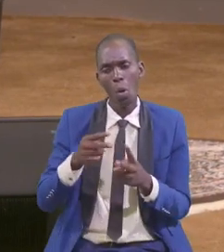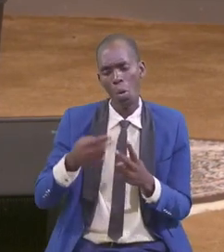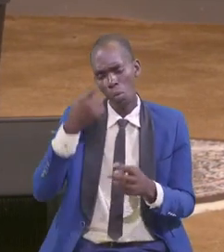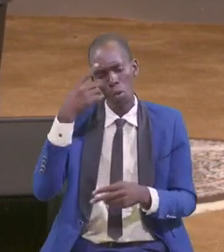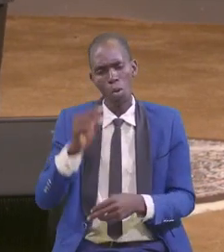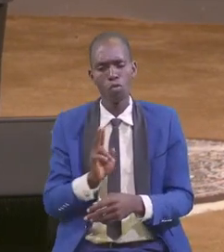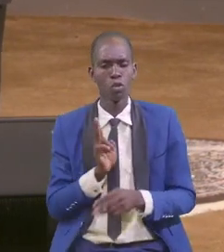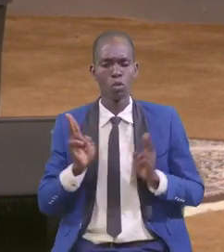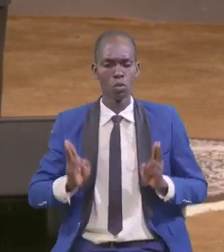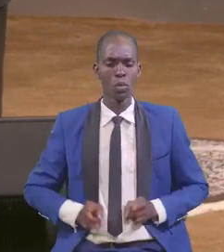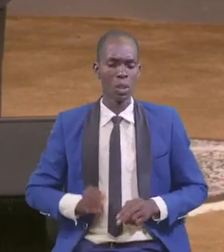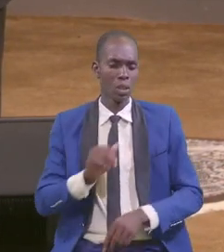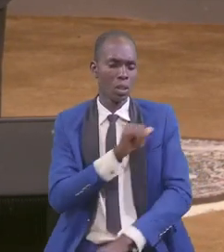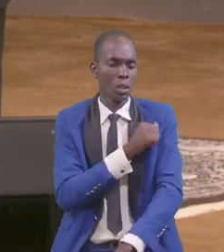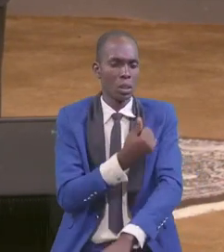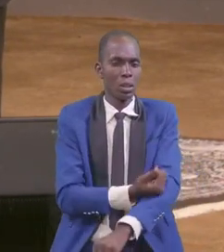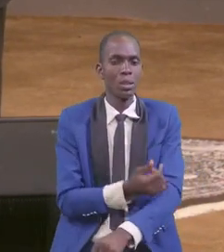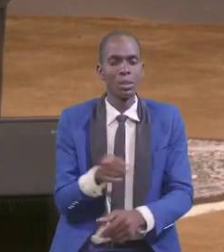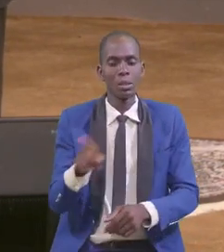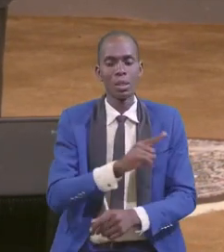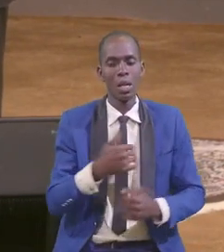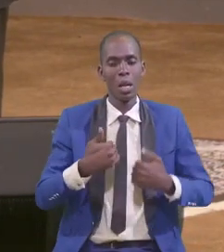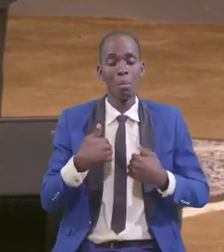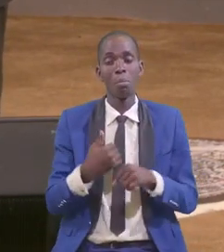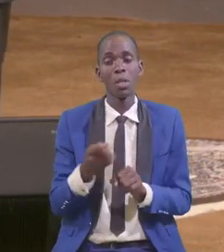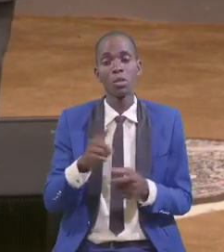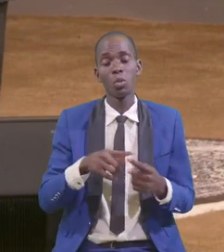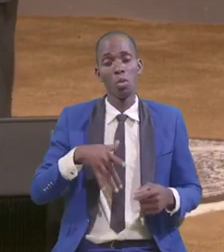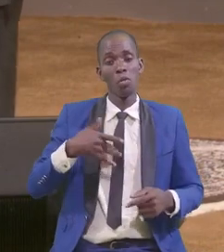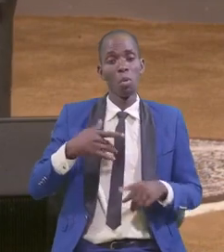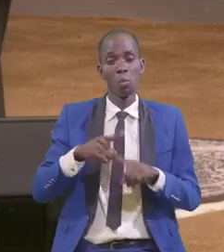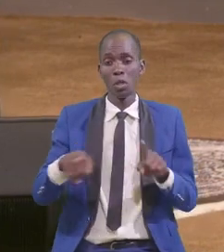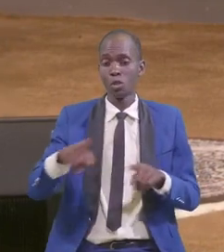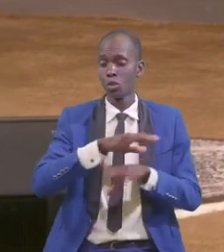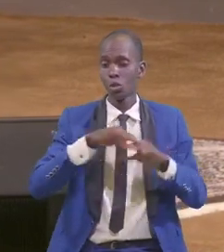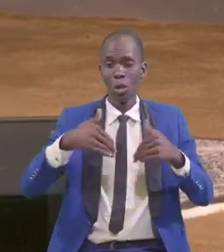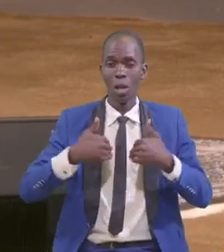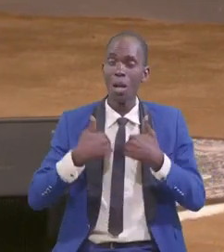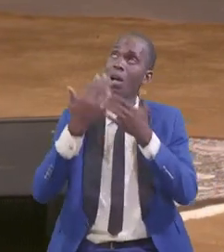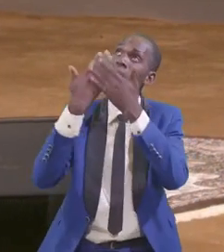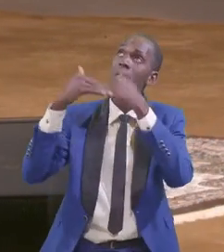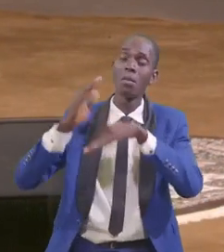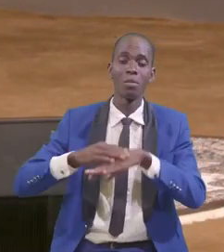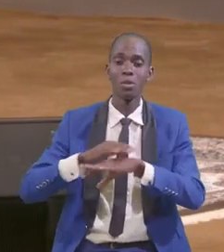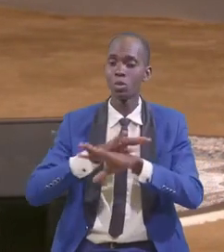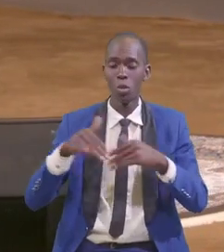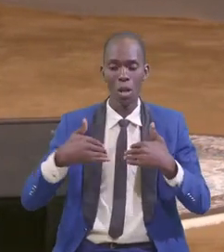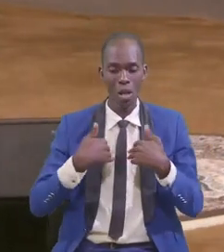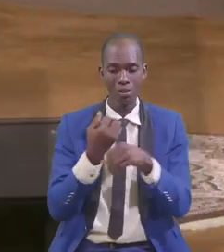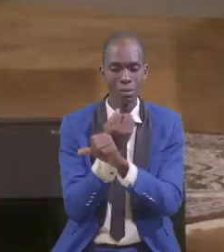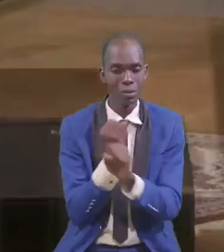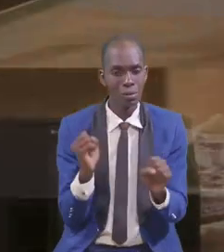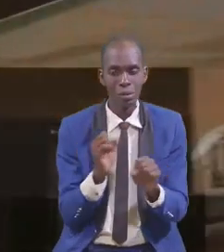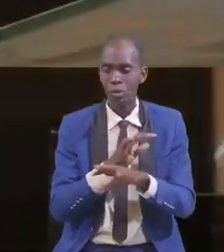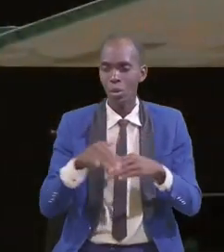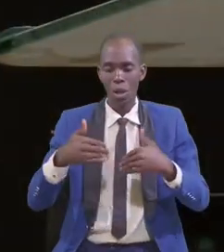don't have heaven. They don't have salvation. They don't have the Spirit of God bearing